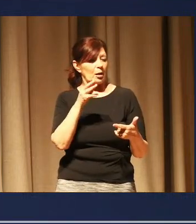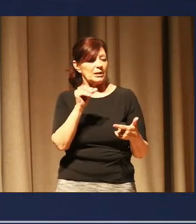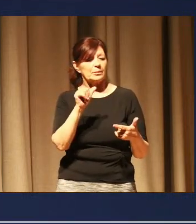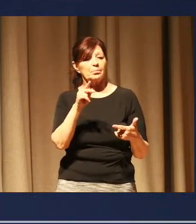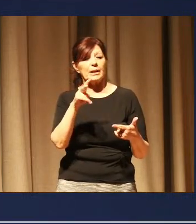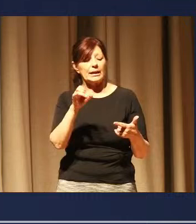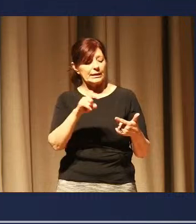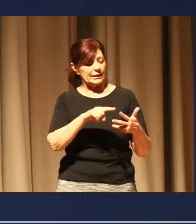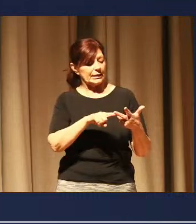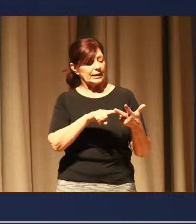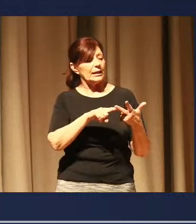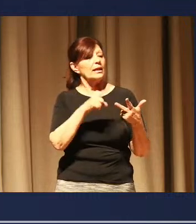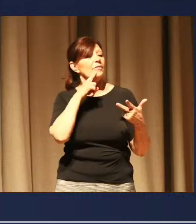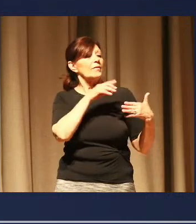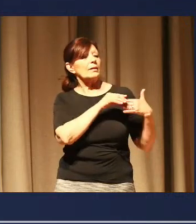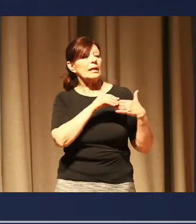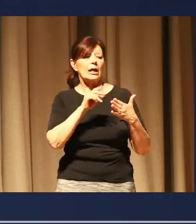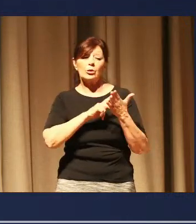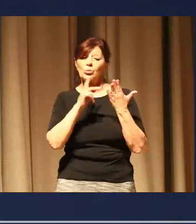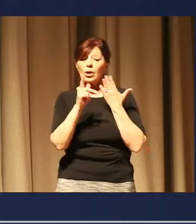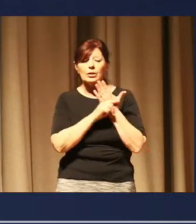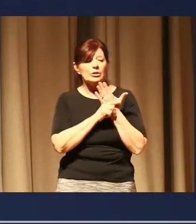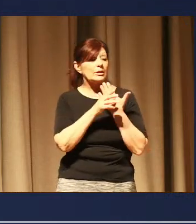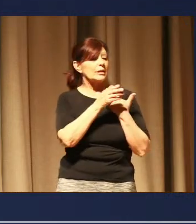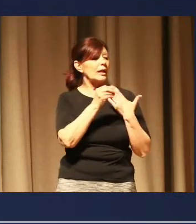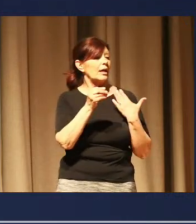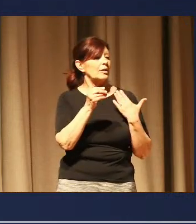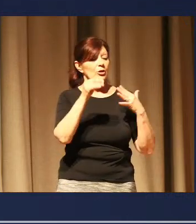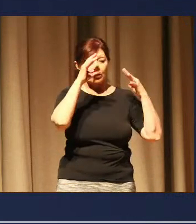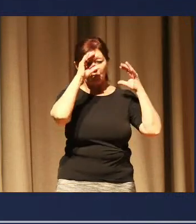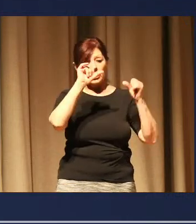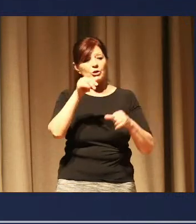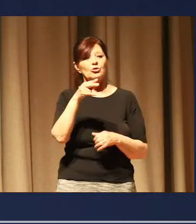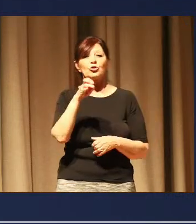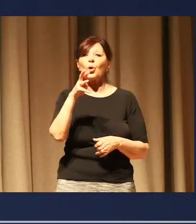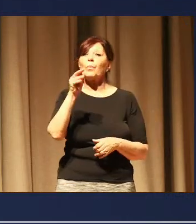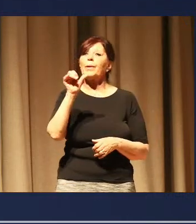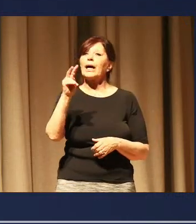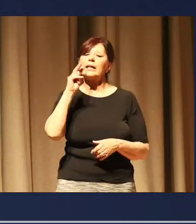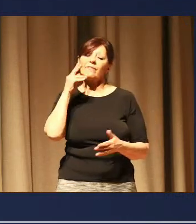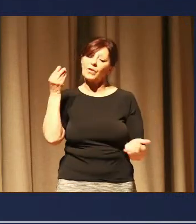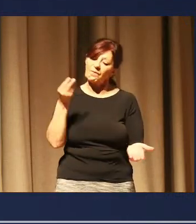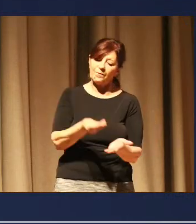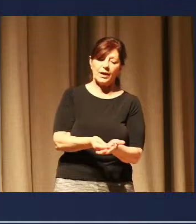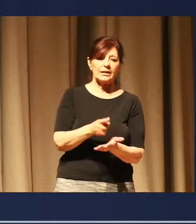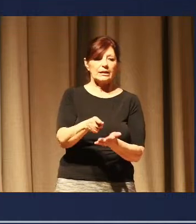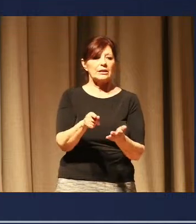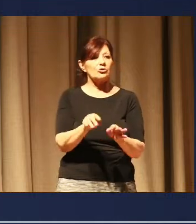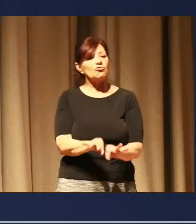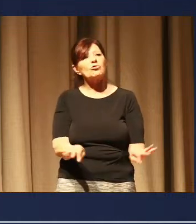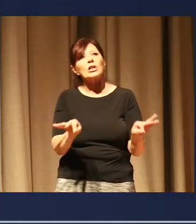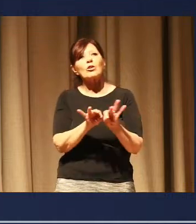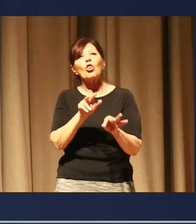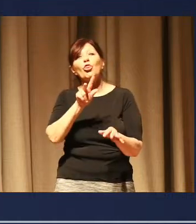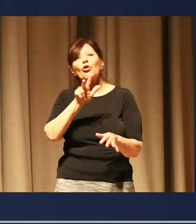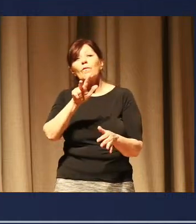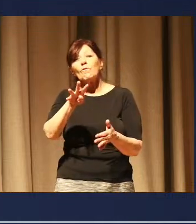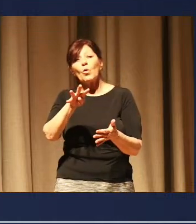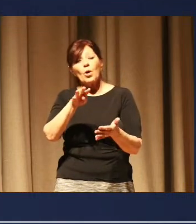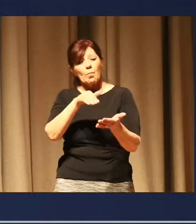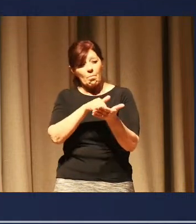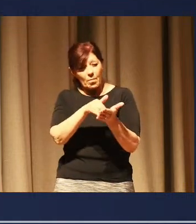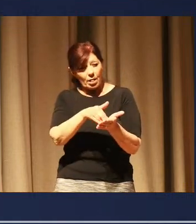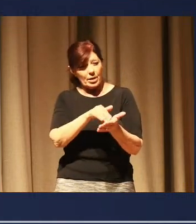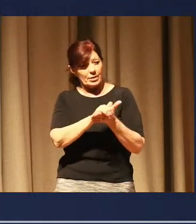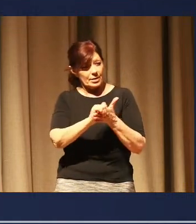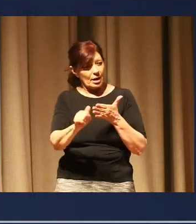the ErieNet Board for guiding this project forward, and President Joe Biden for funding this critical $34 million project through